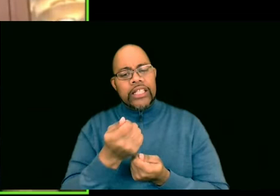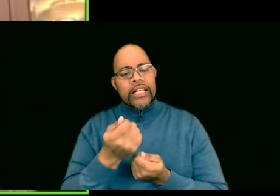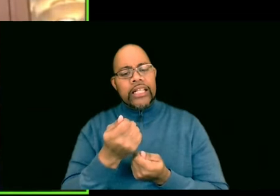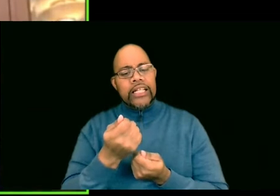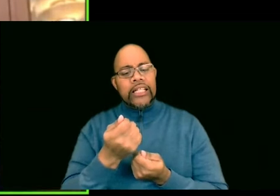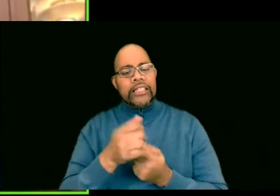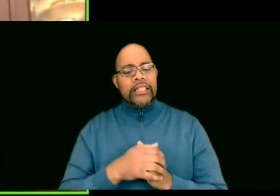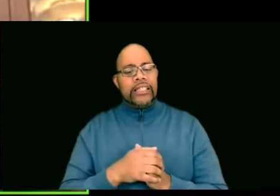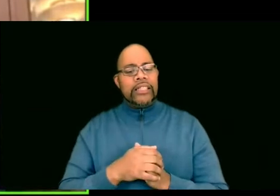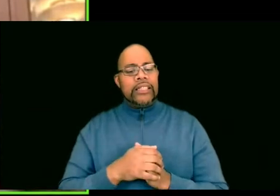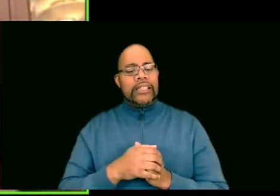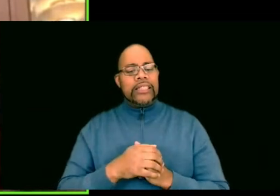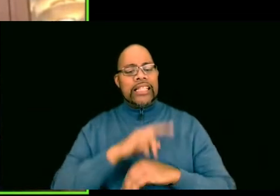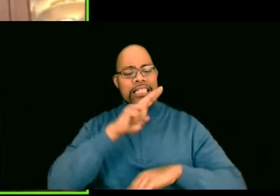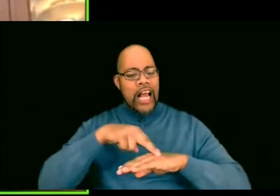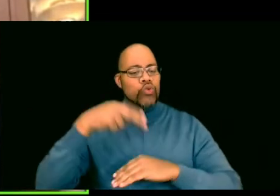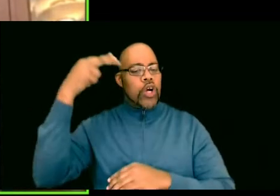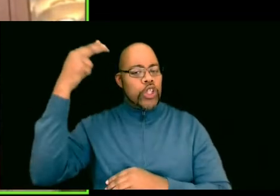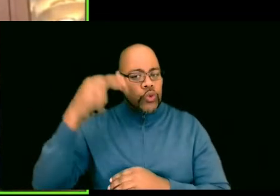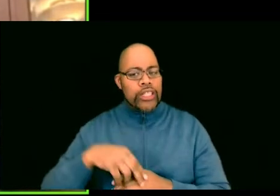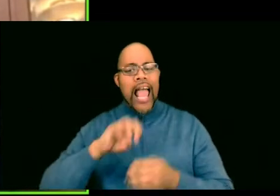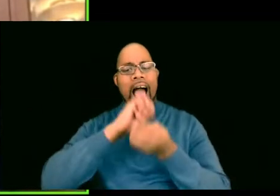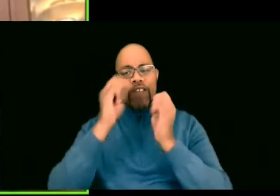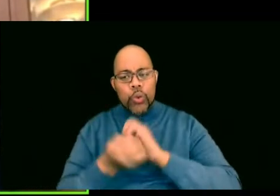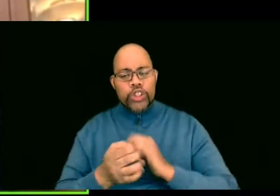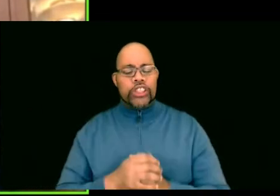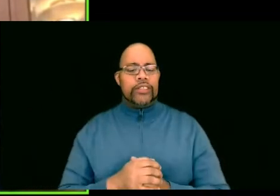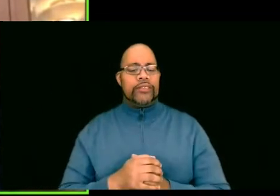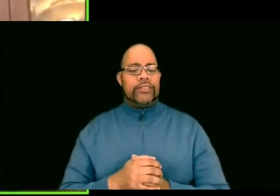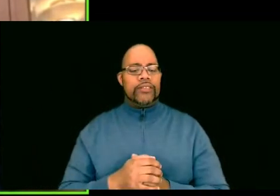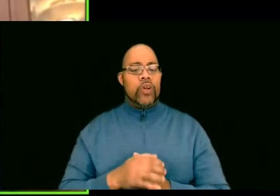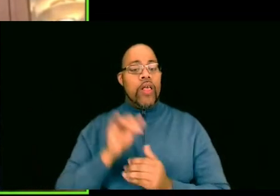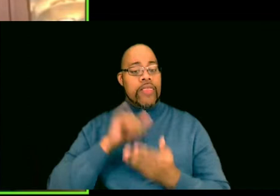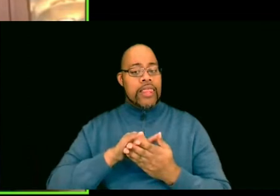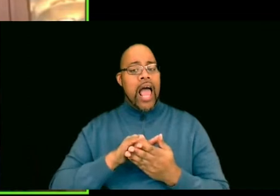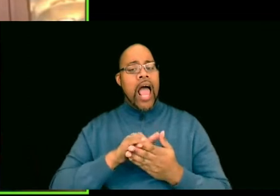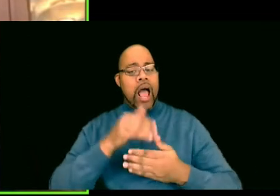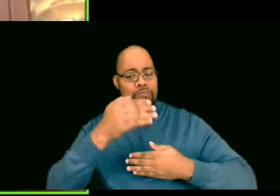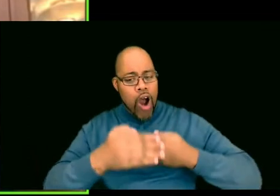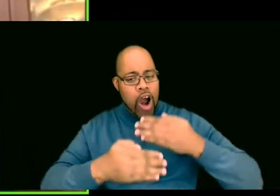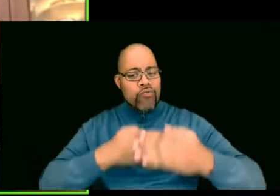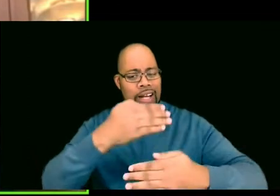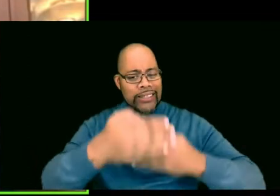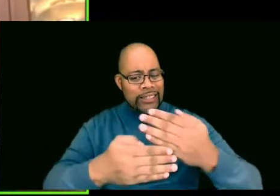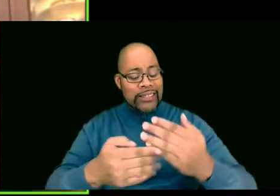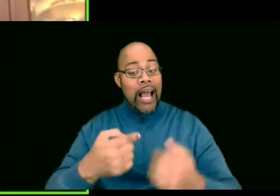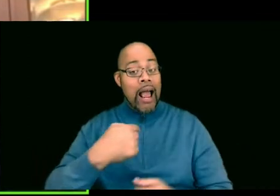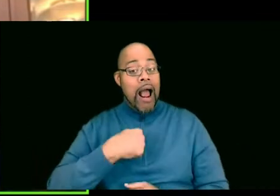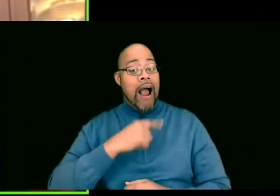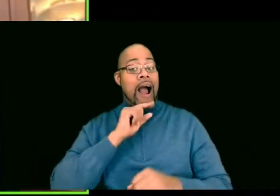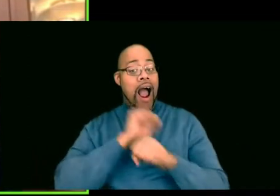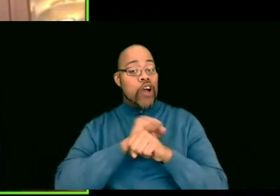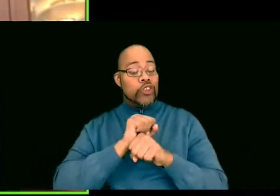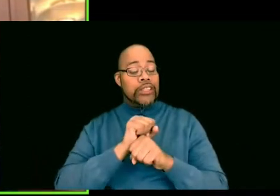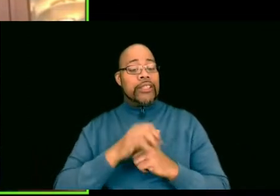interested in evolution, in natural history. And so it was a progression. I